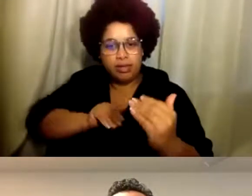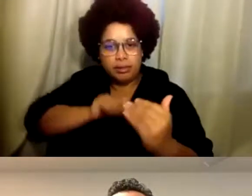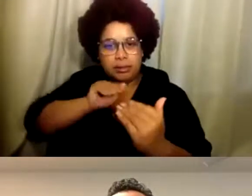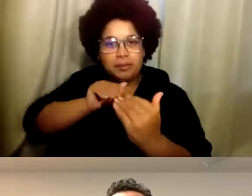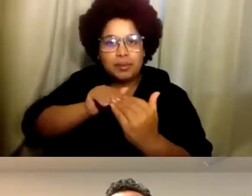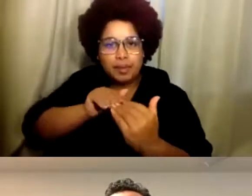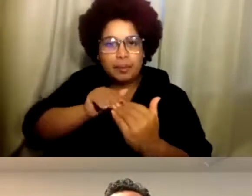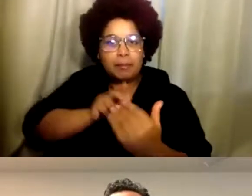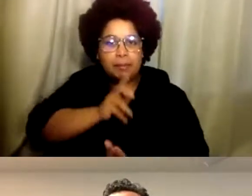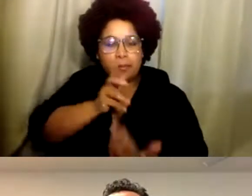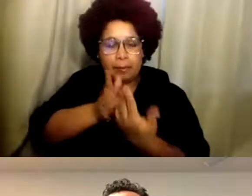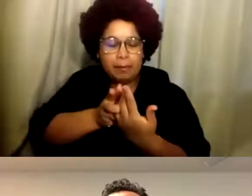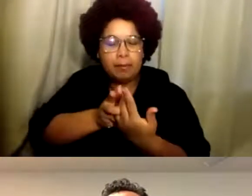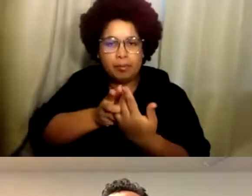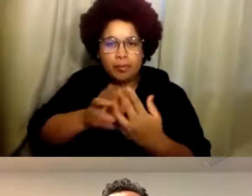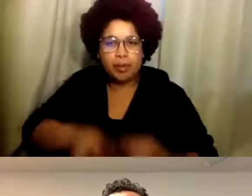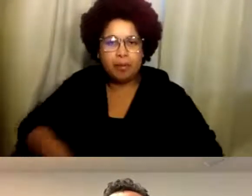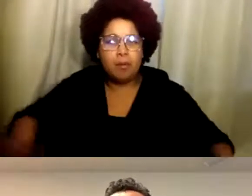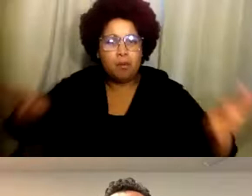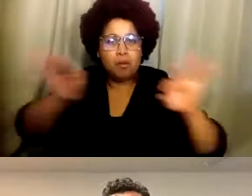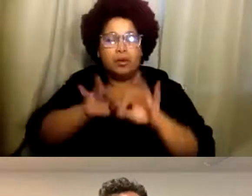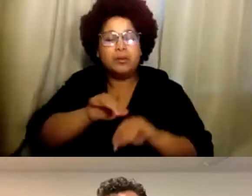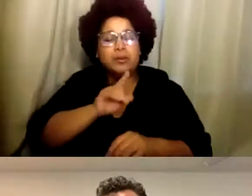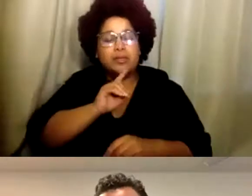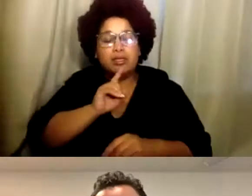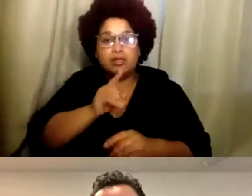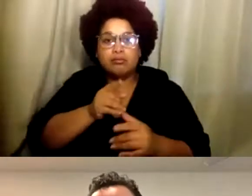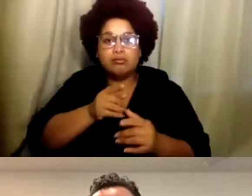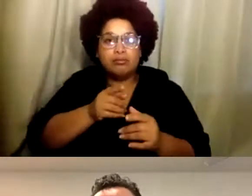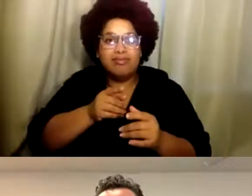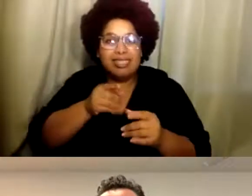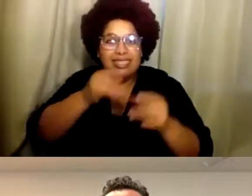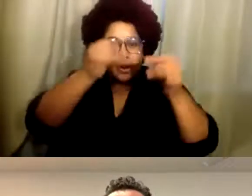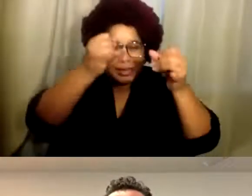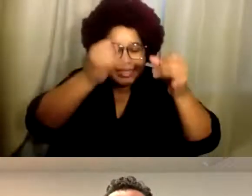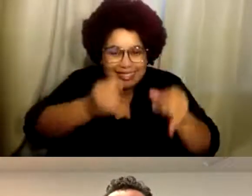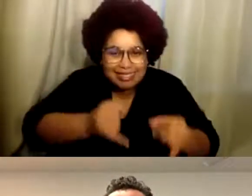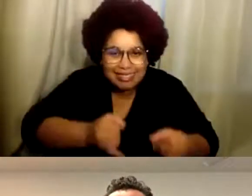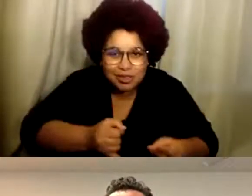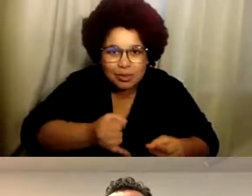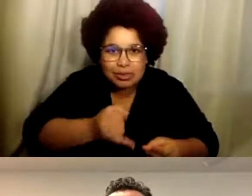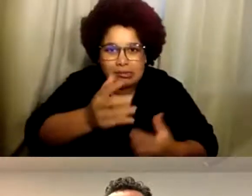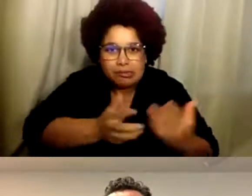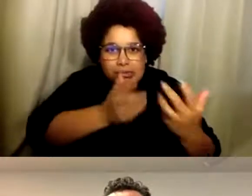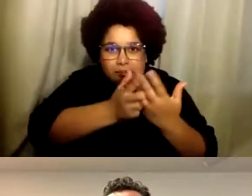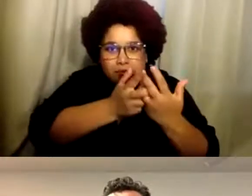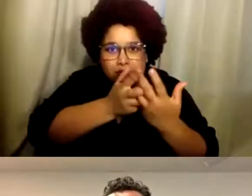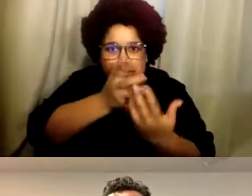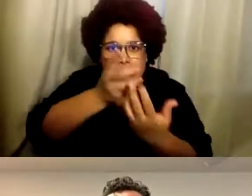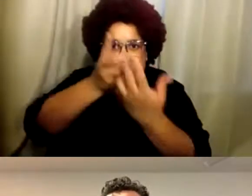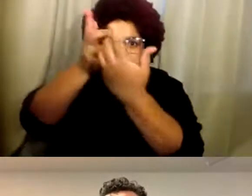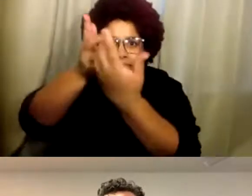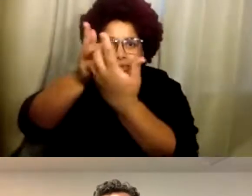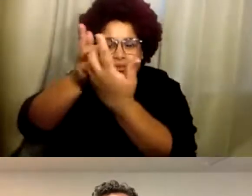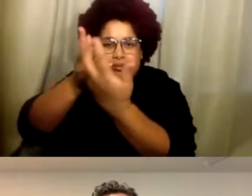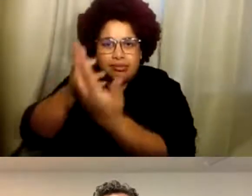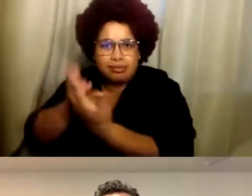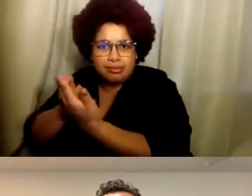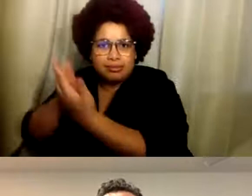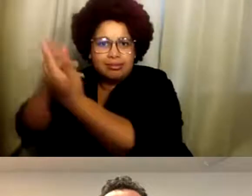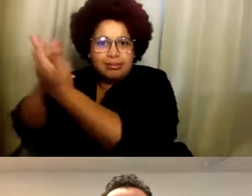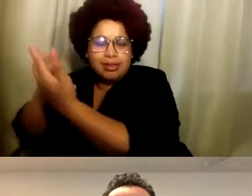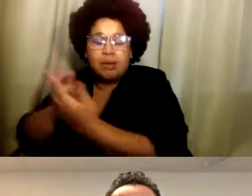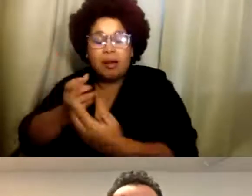It's a by and large a very individualistic task, but one that we find is the most